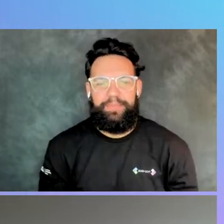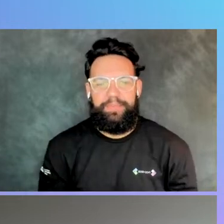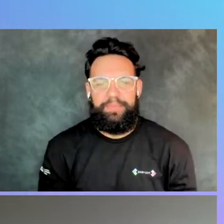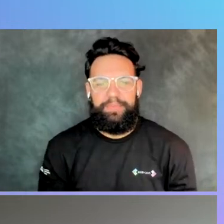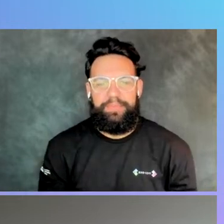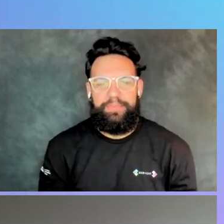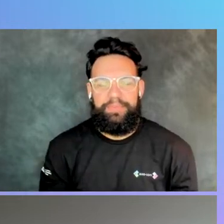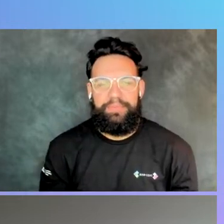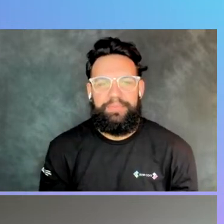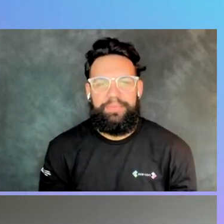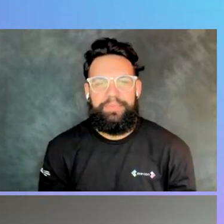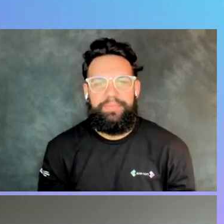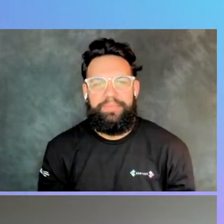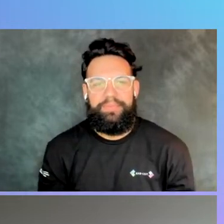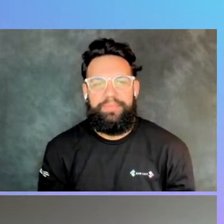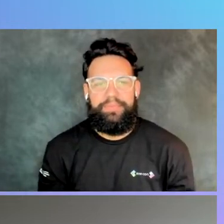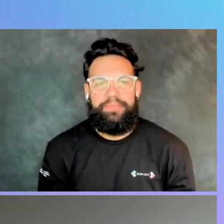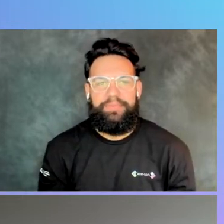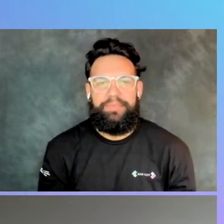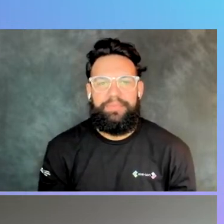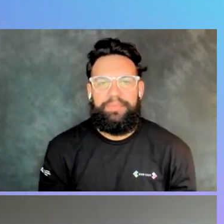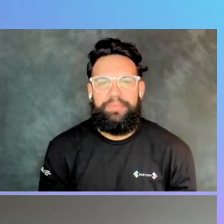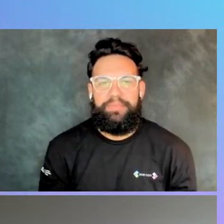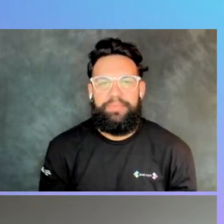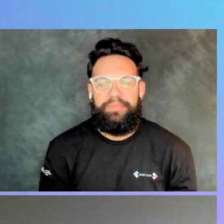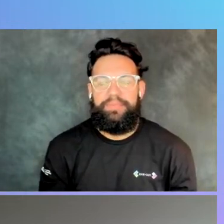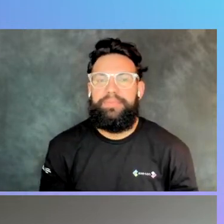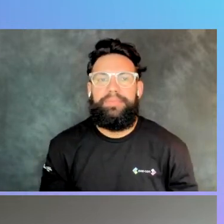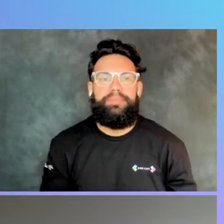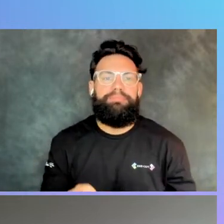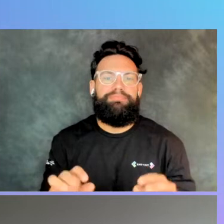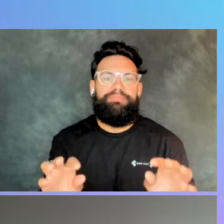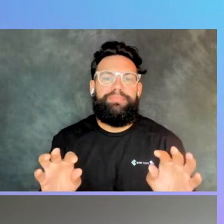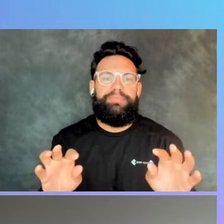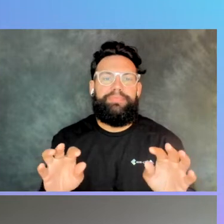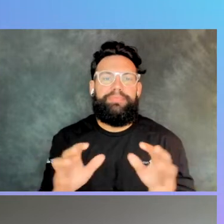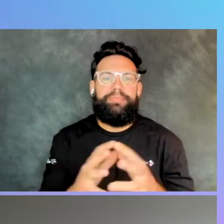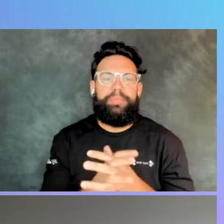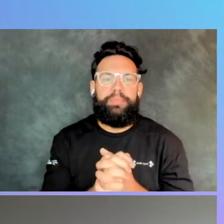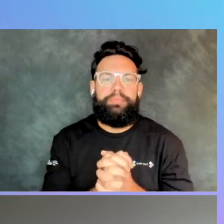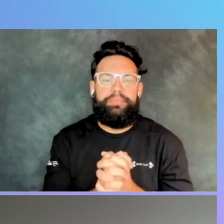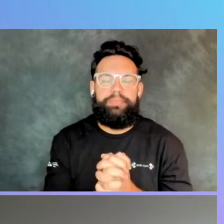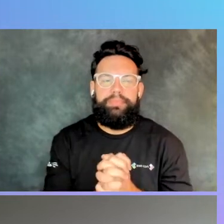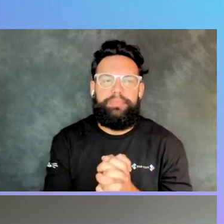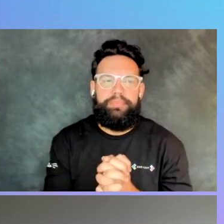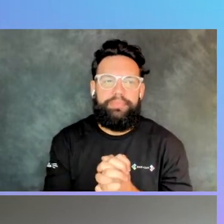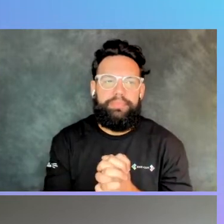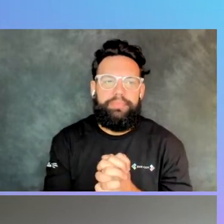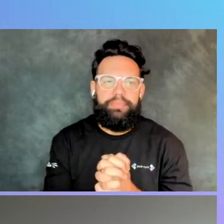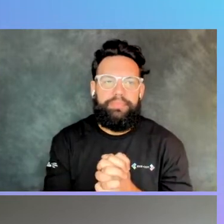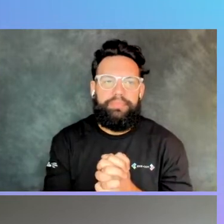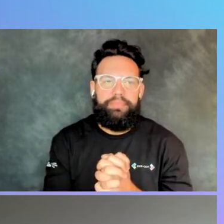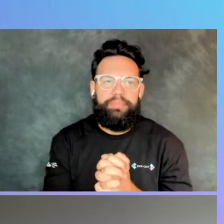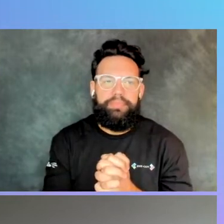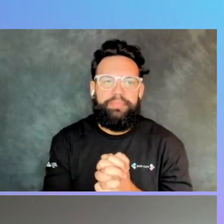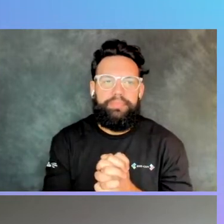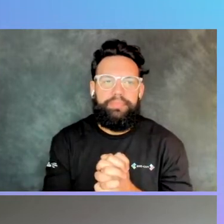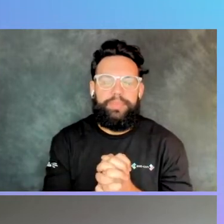effort. It is an important thing to strive for, to have the accessibility grow from